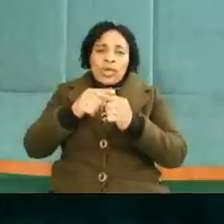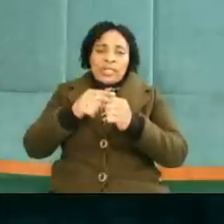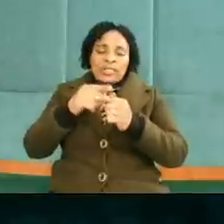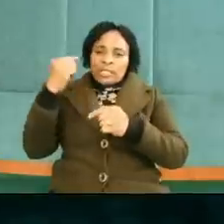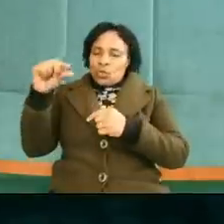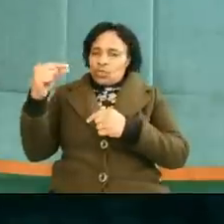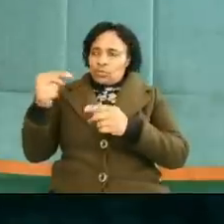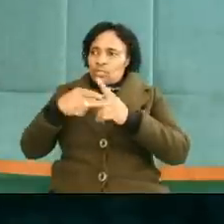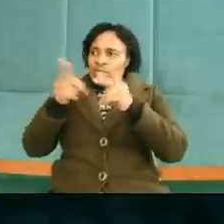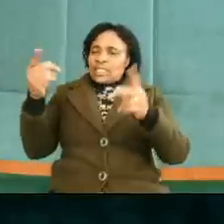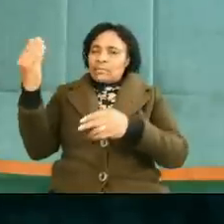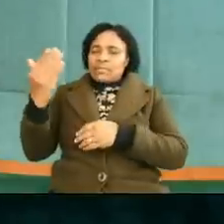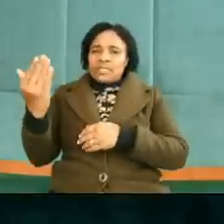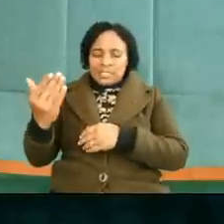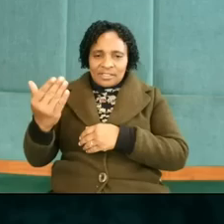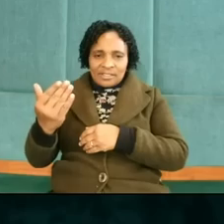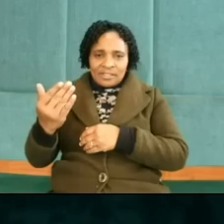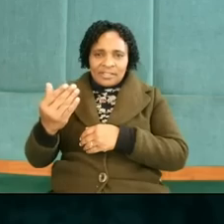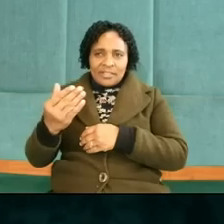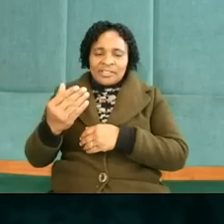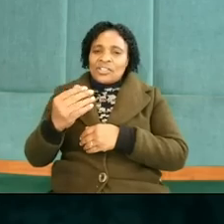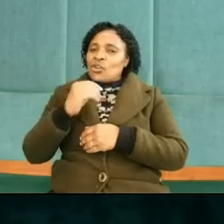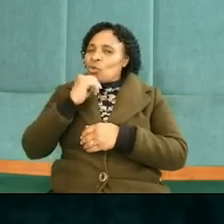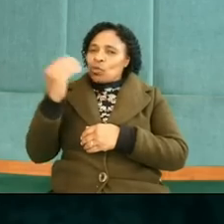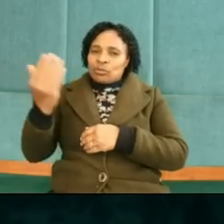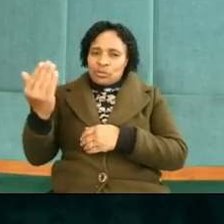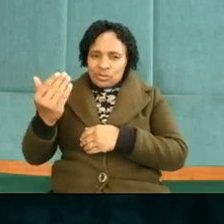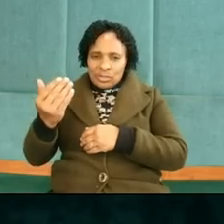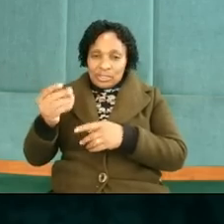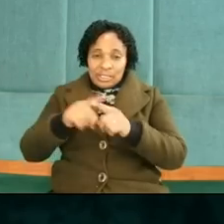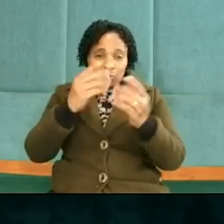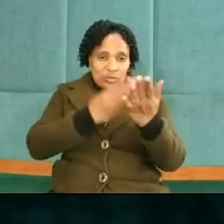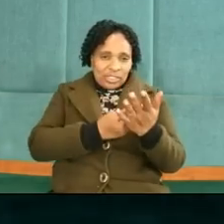when the gospel started preaching, it was not being preached as a witness.